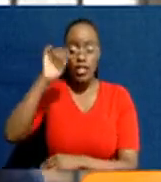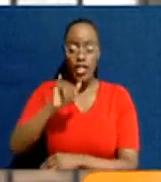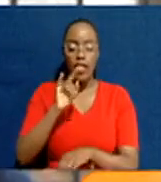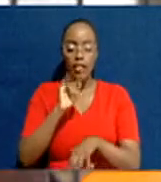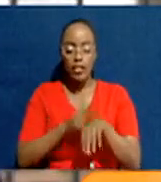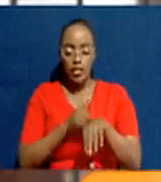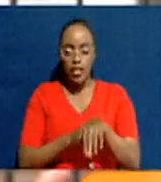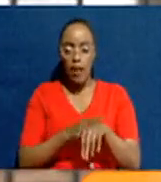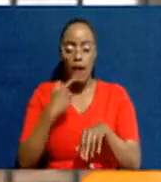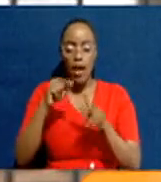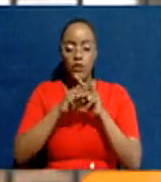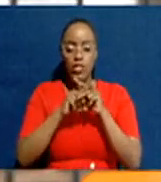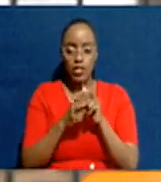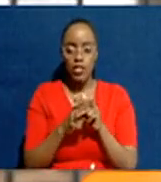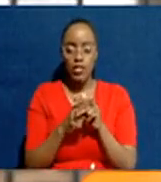moment now we start